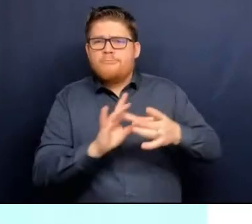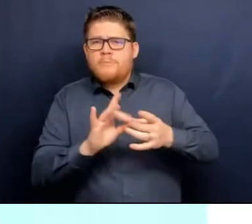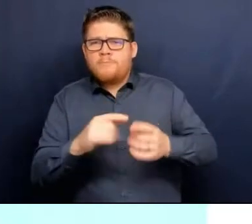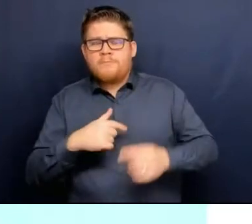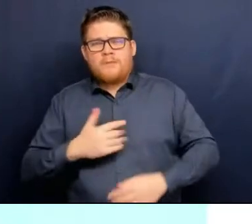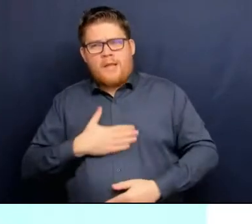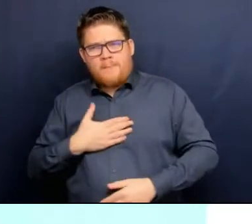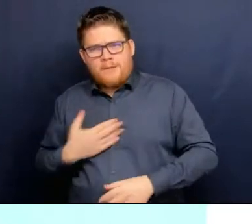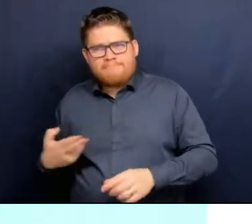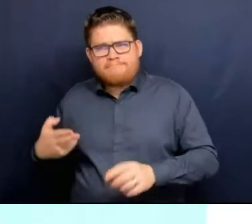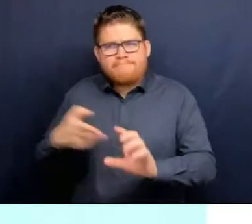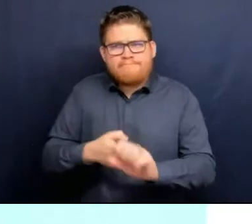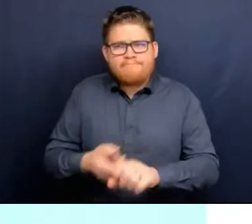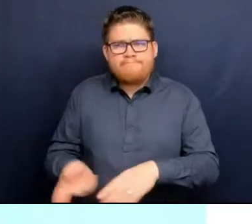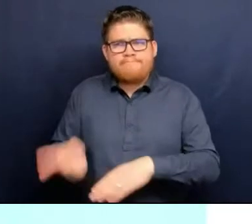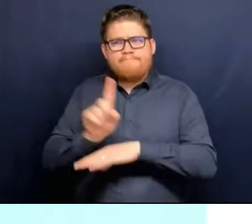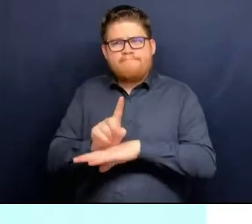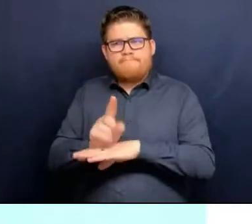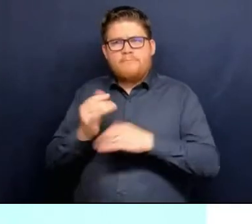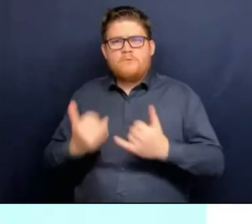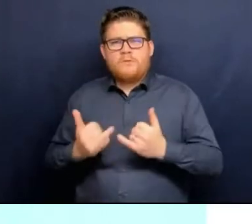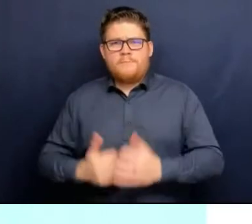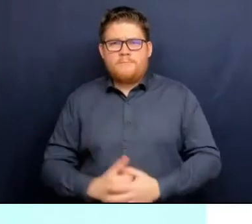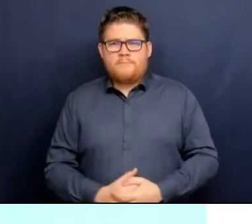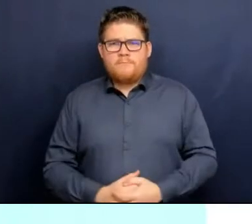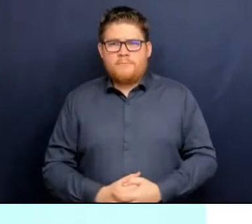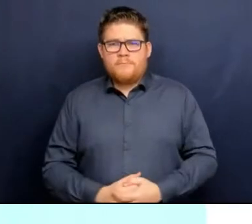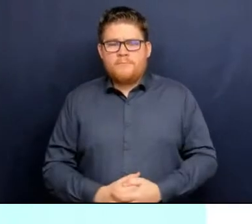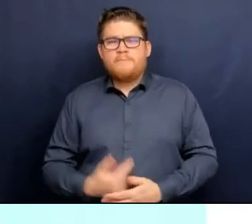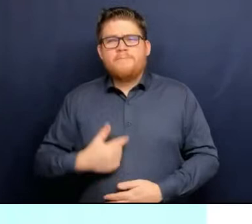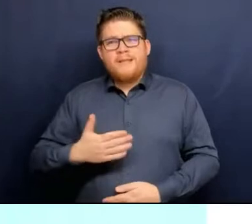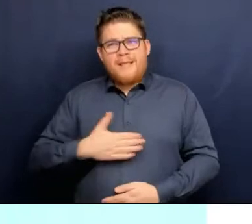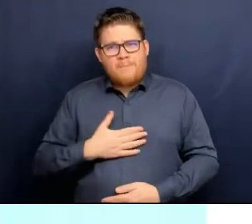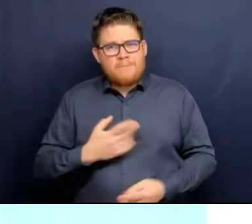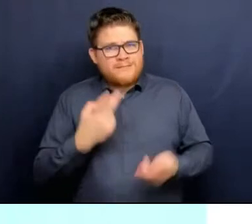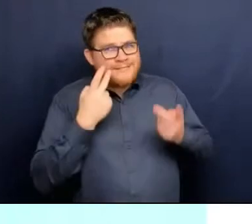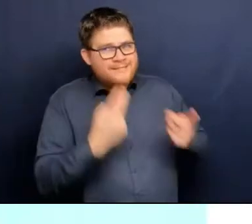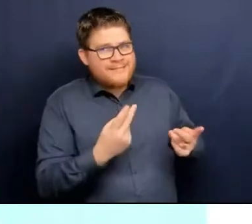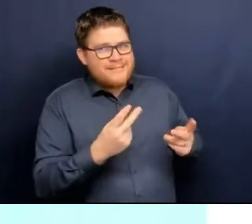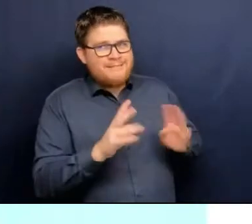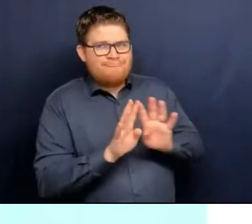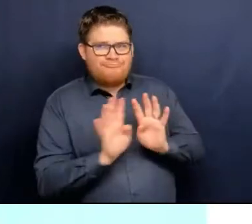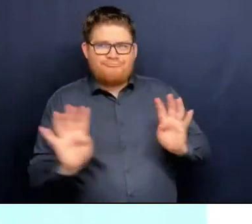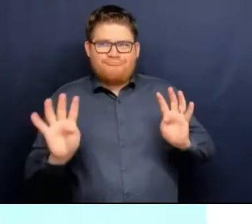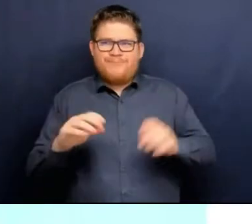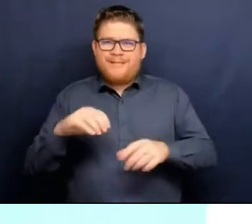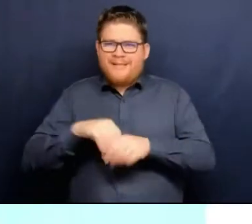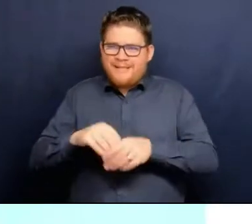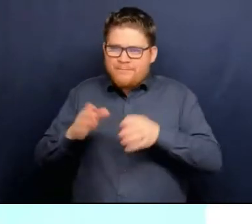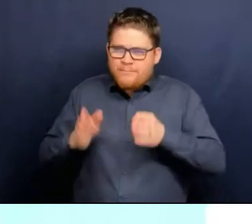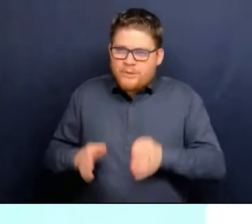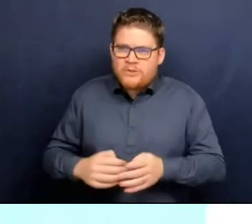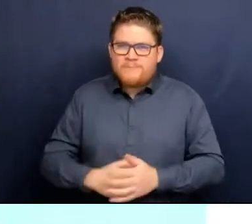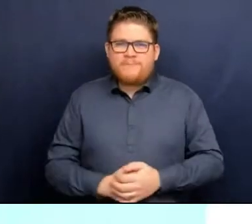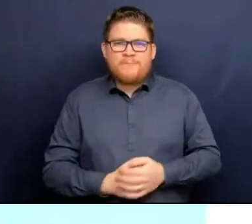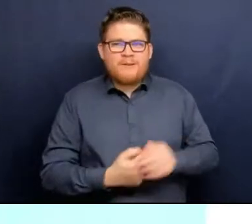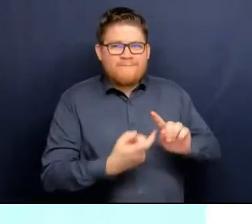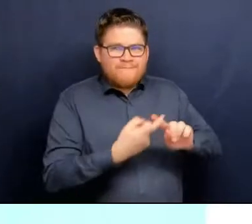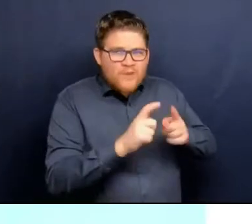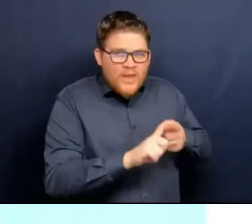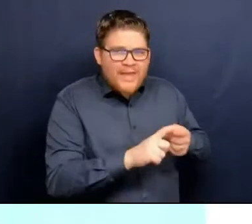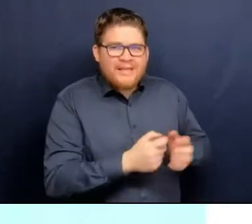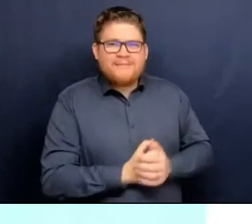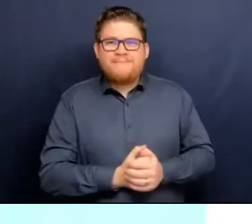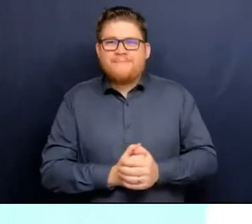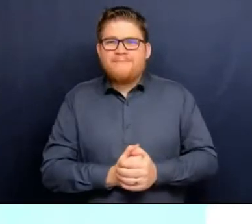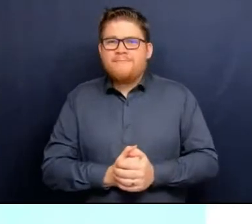happy about being able to see people in person and to be able to see so many friends. It was November 2019, the last